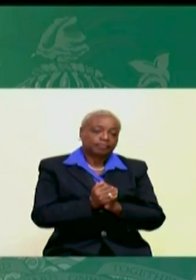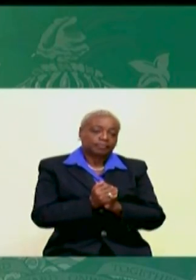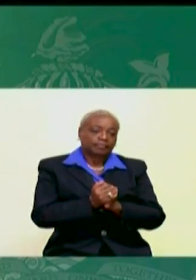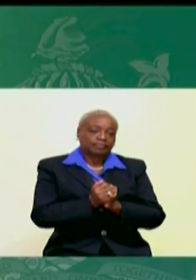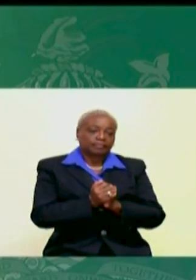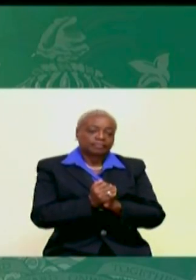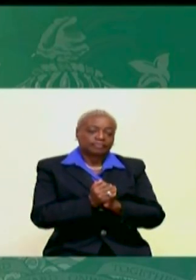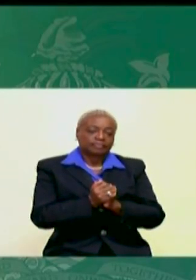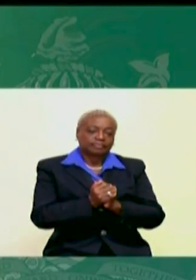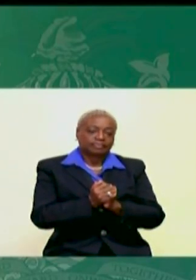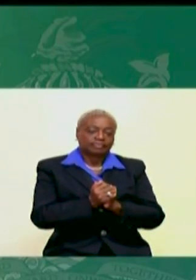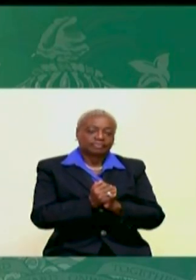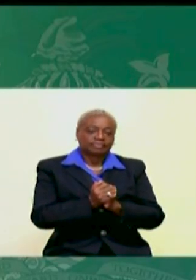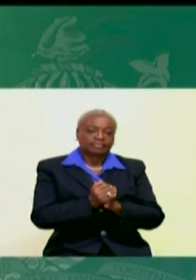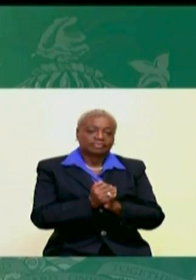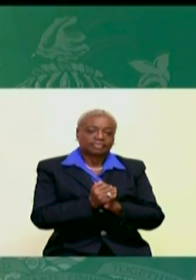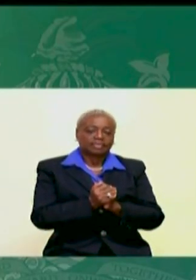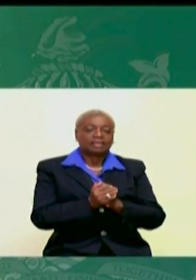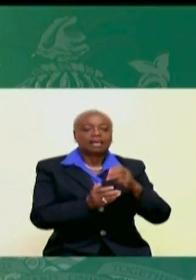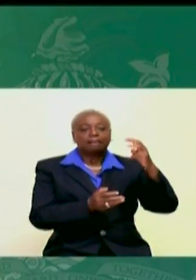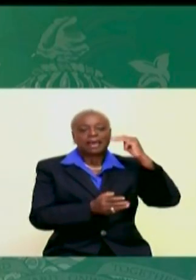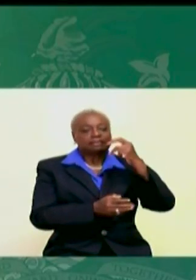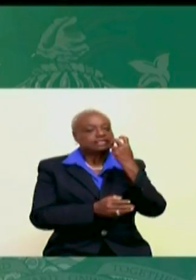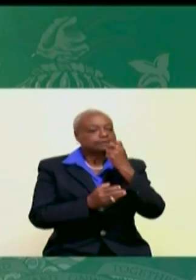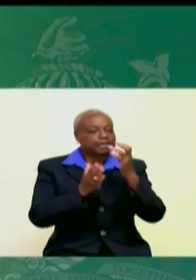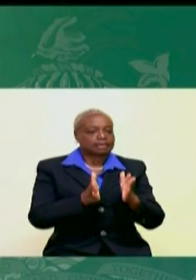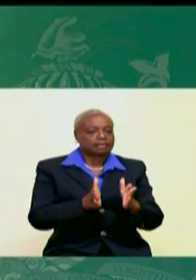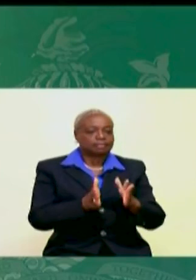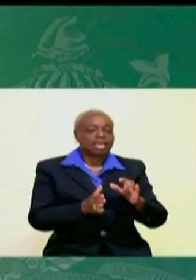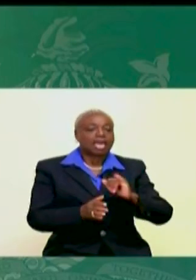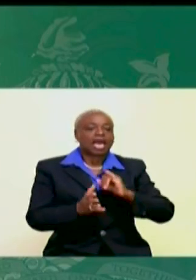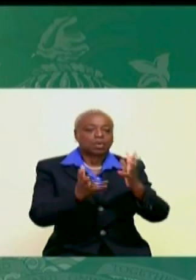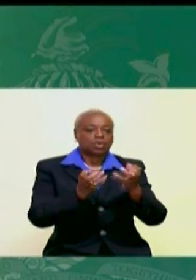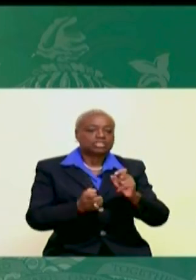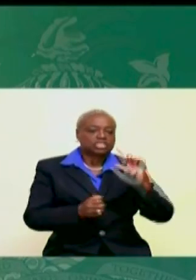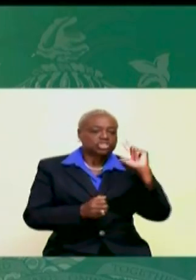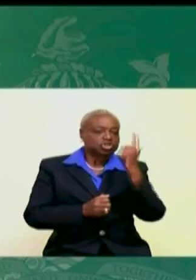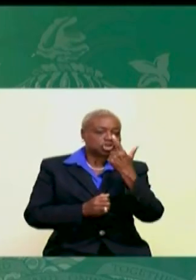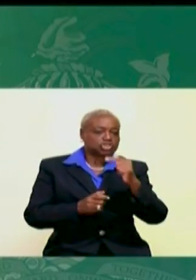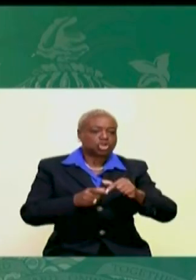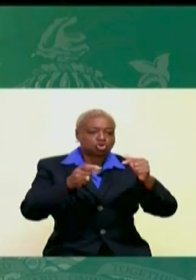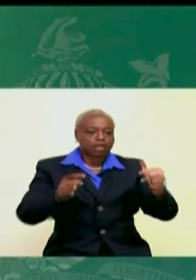Speaker. Madam Speaker, I want to turn to Grand Bahama.